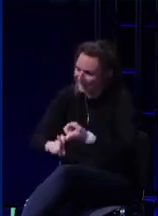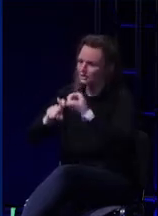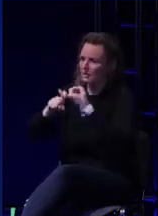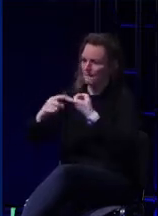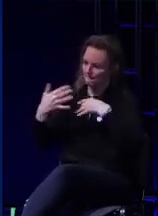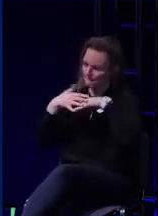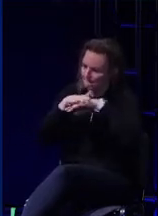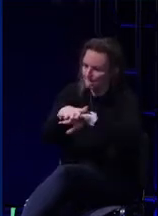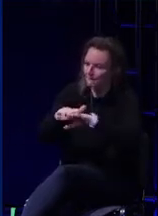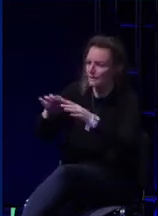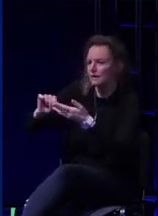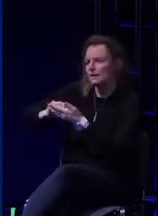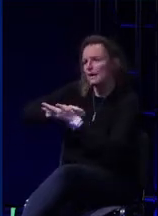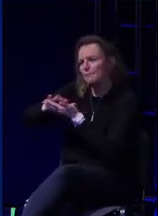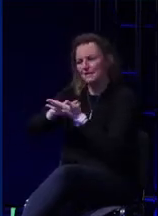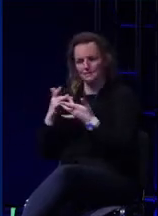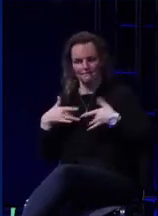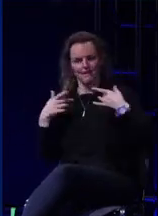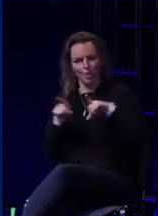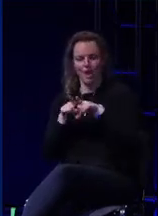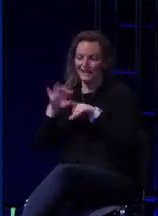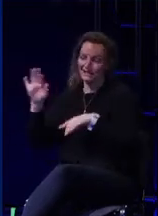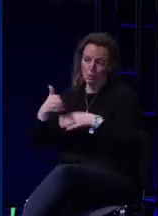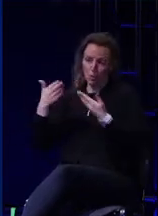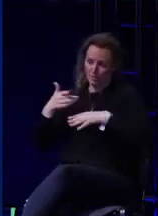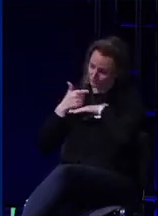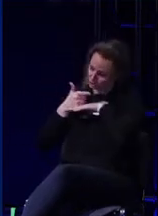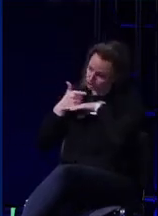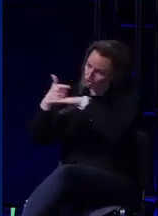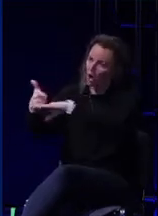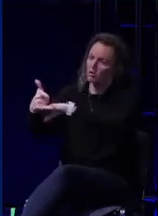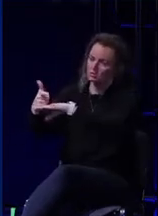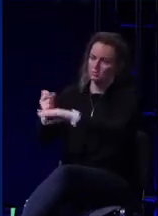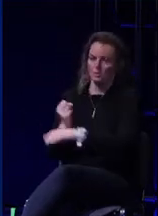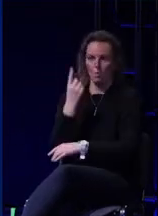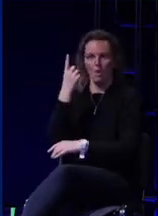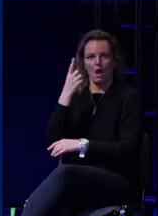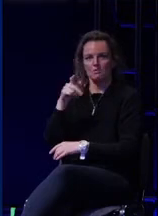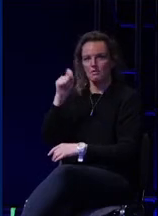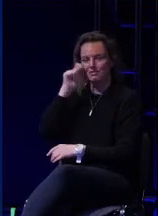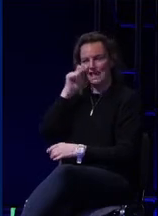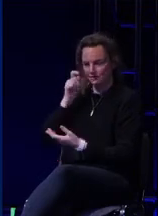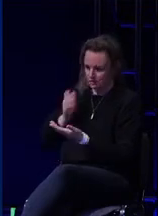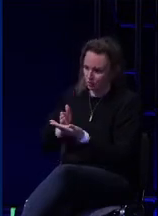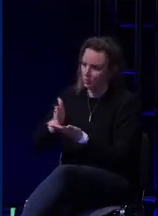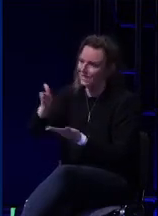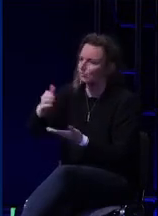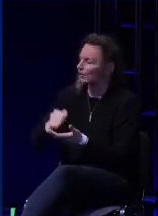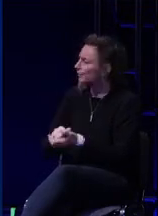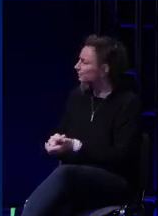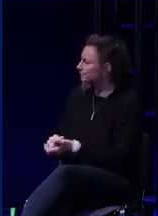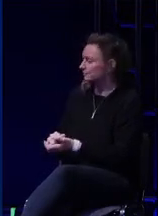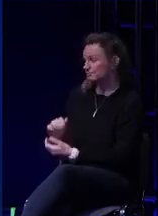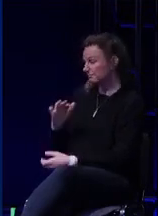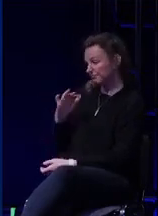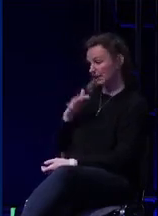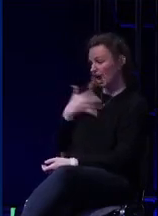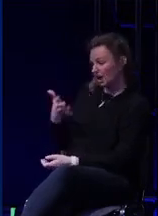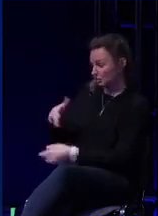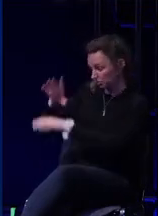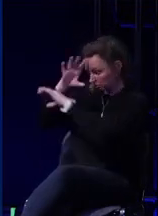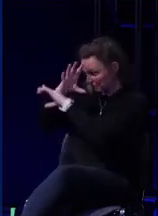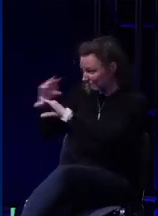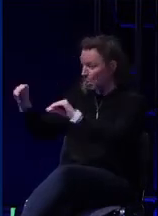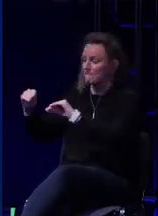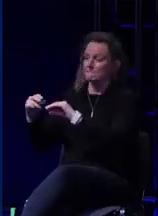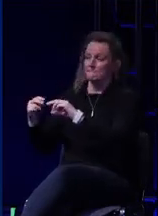they was all shot with the same lens. I would say that I don't want to ever try and put creative constraints on the